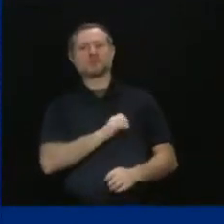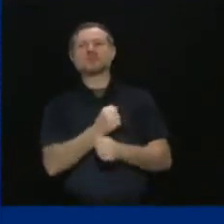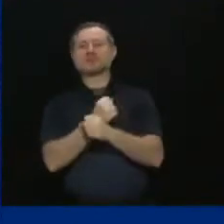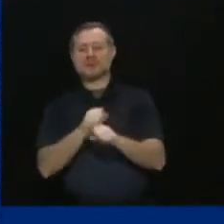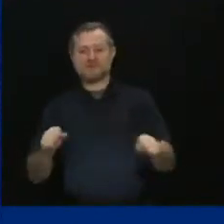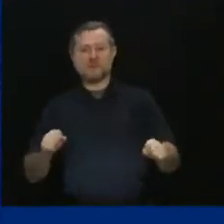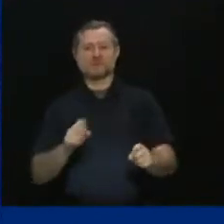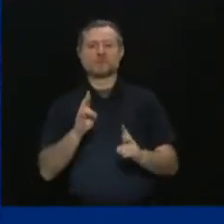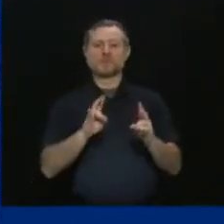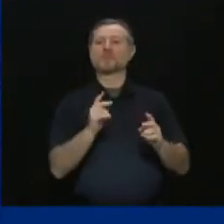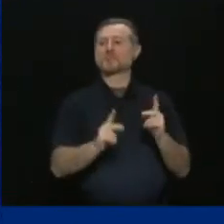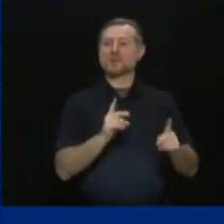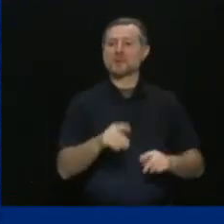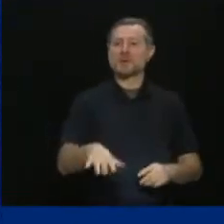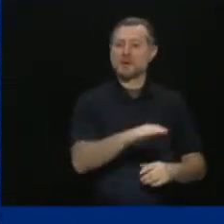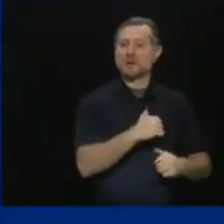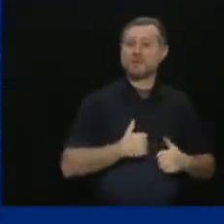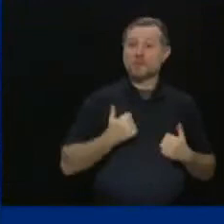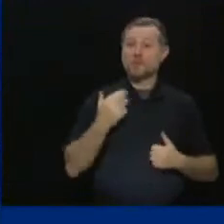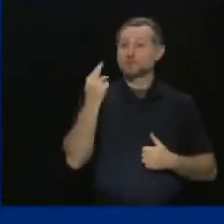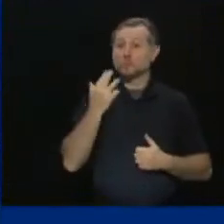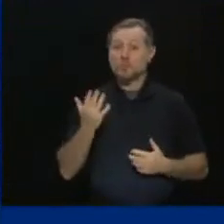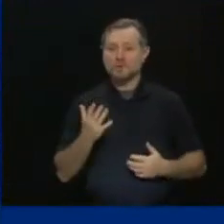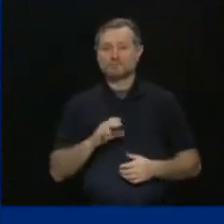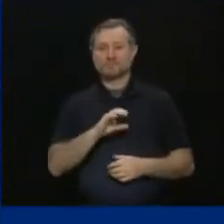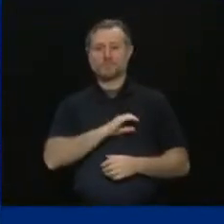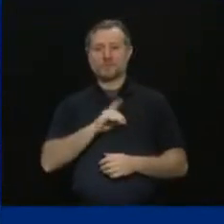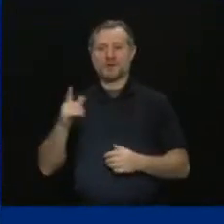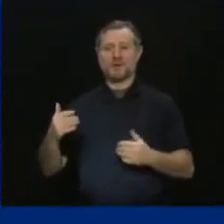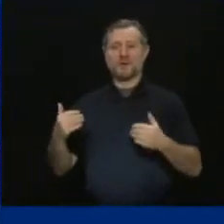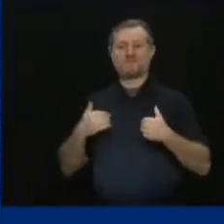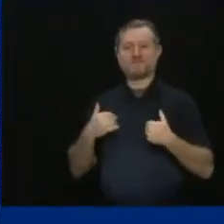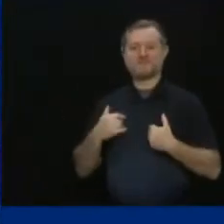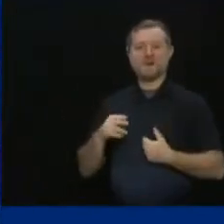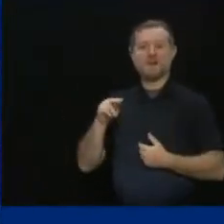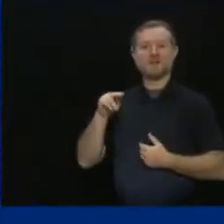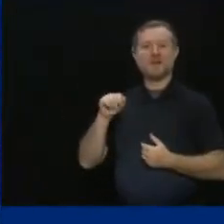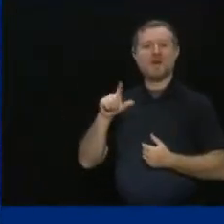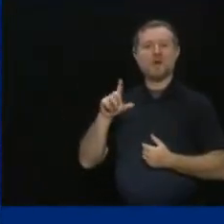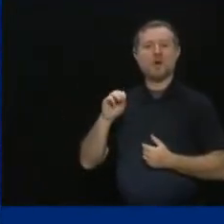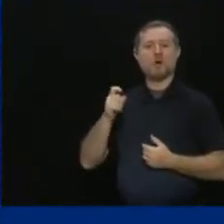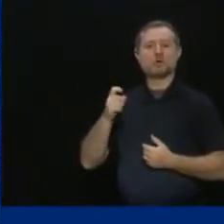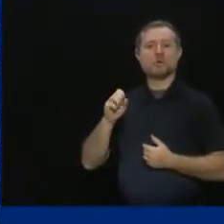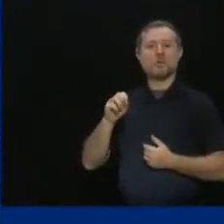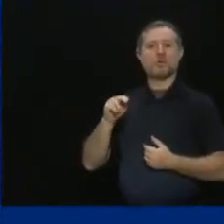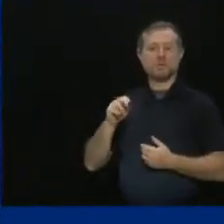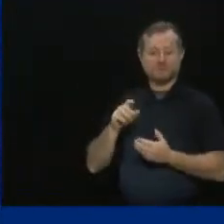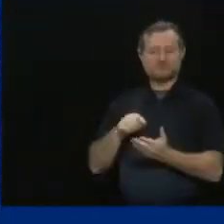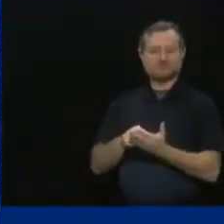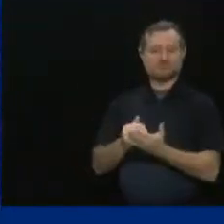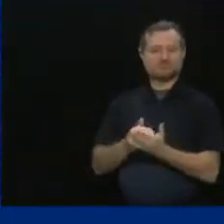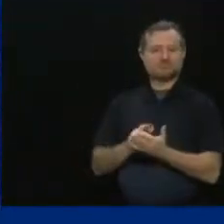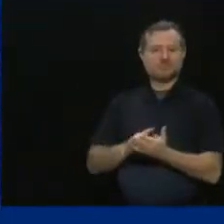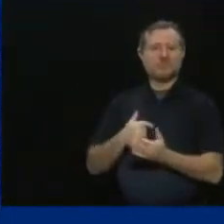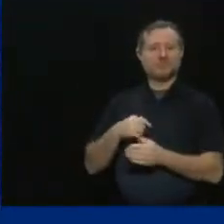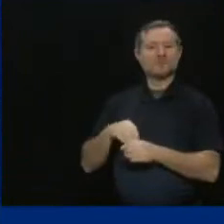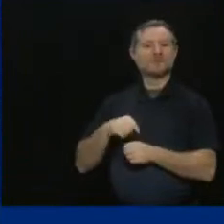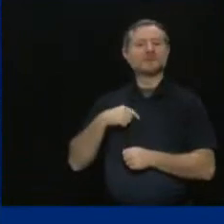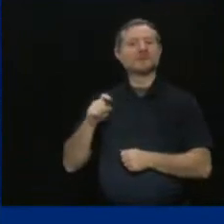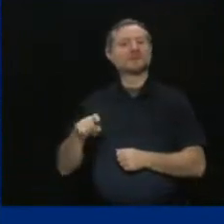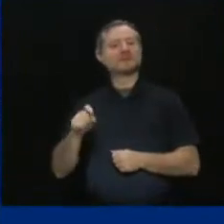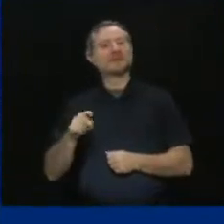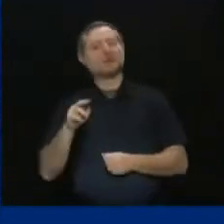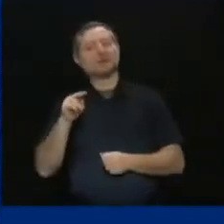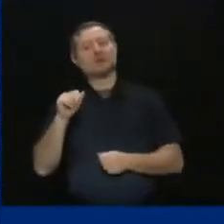are alive because of naloxone. And that's what this directory will do. We need to get Narcan in the hands of as